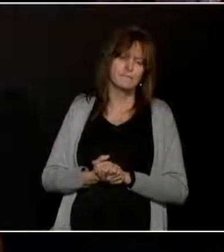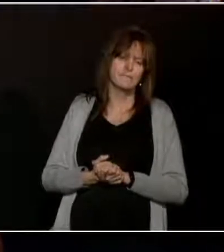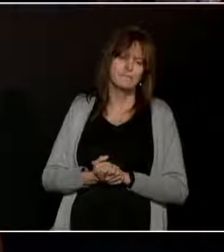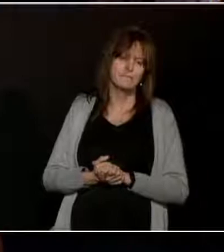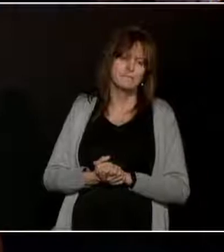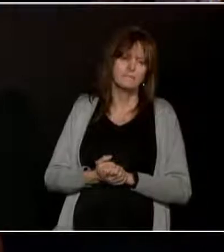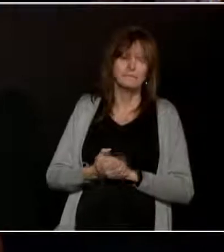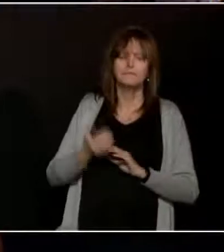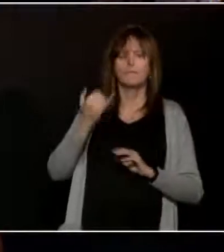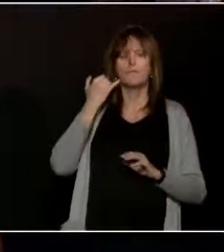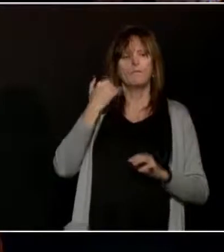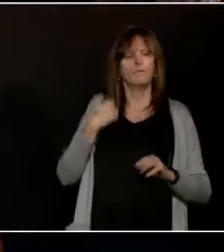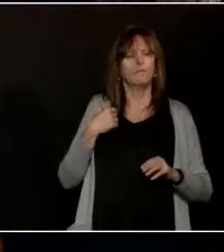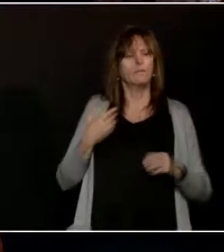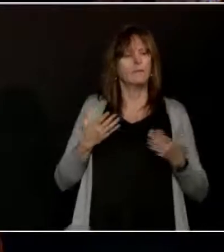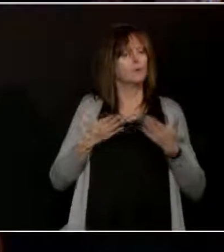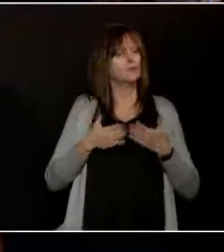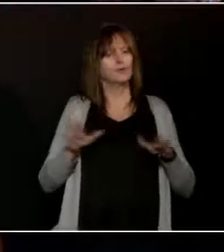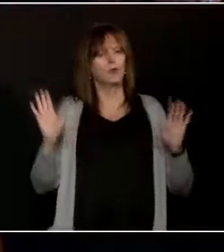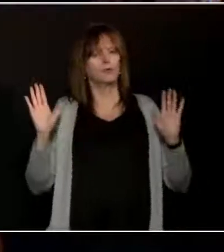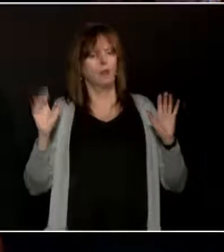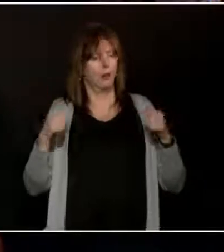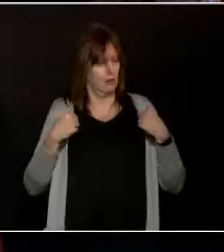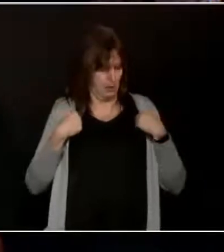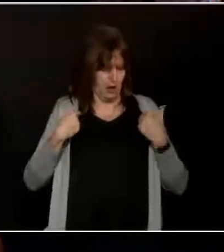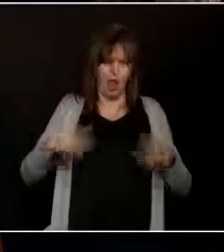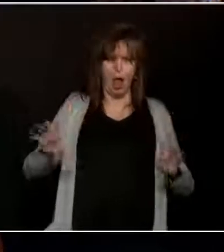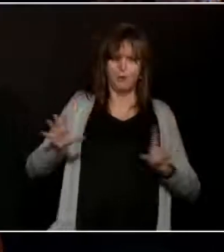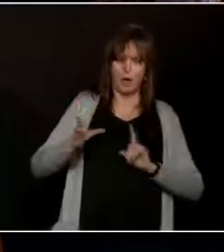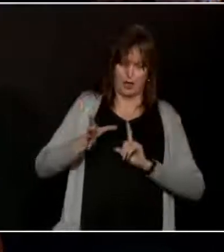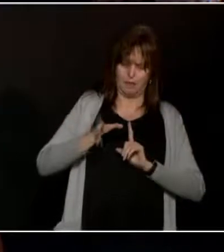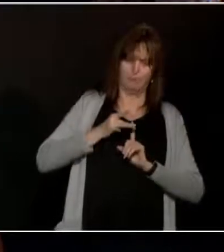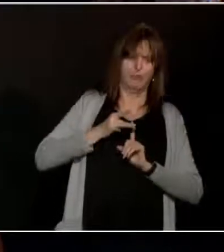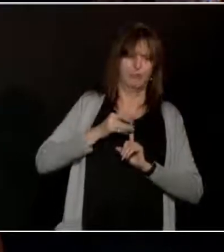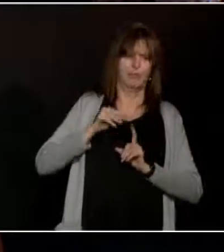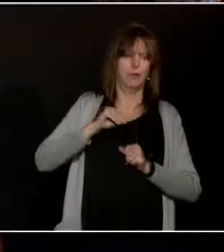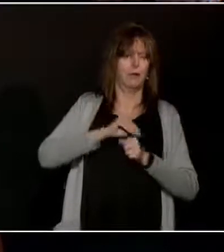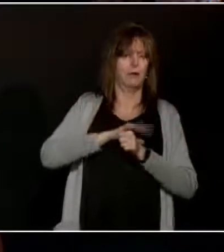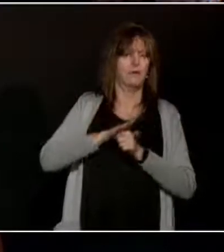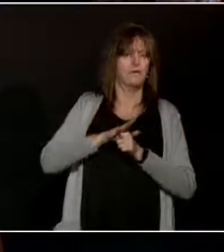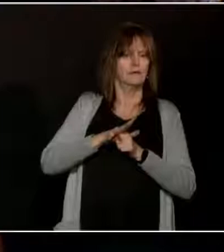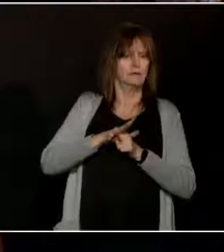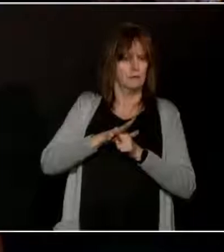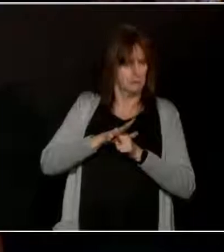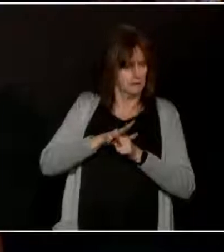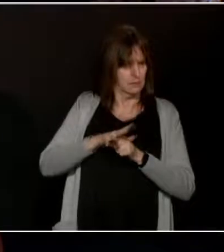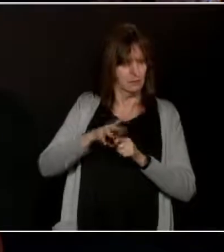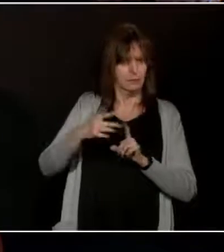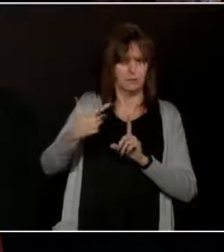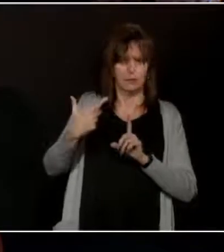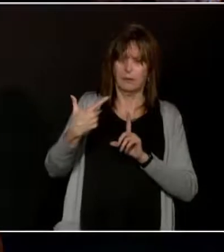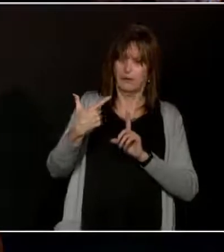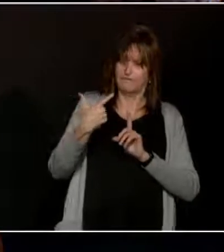you be putting yourself at the back of the vaccination line, especially while the supply is an issue?